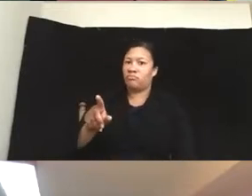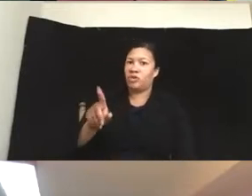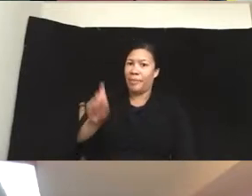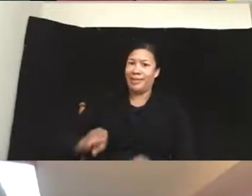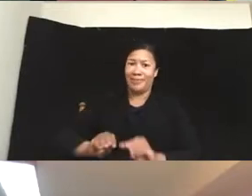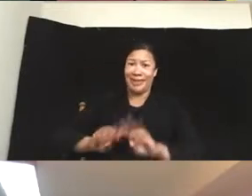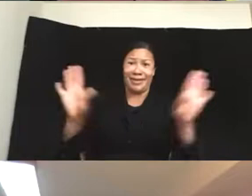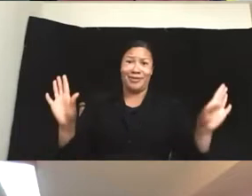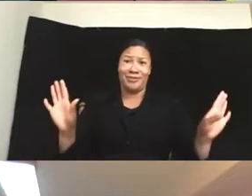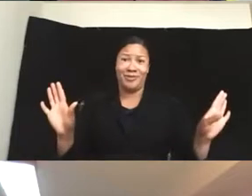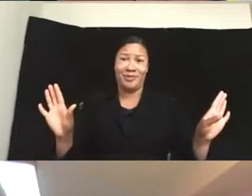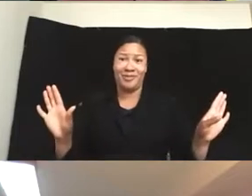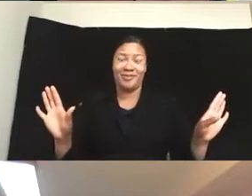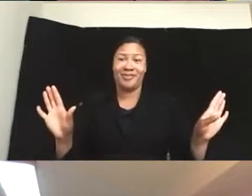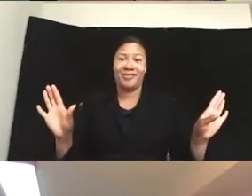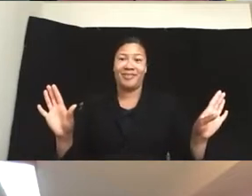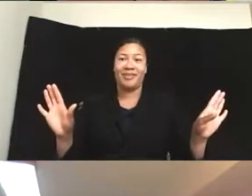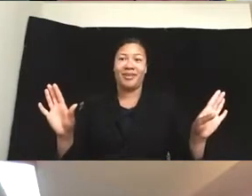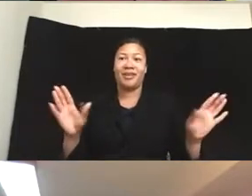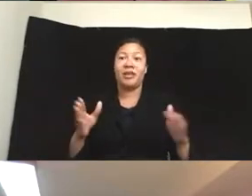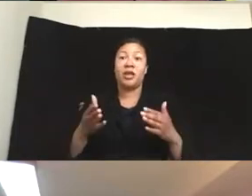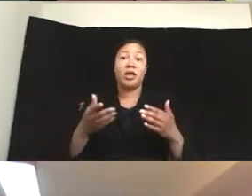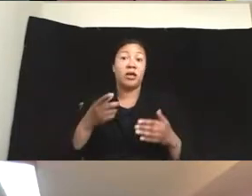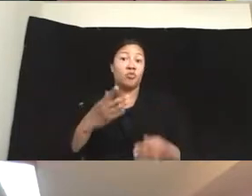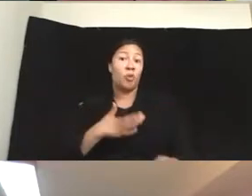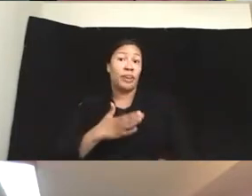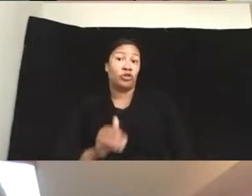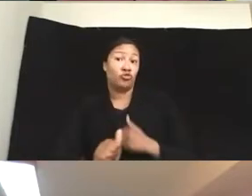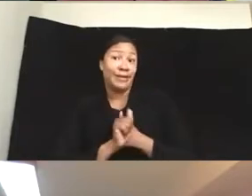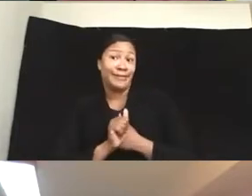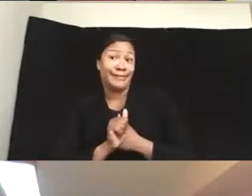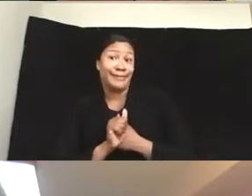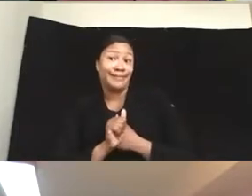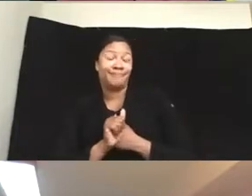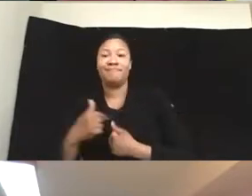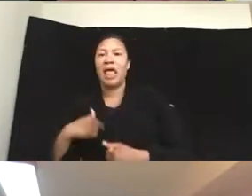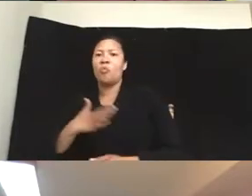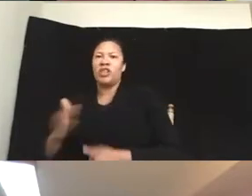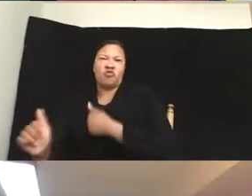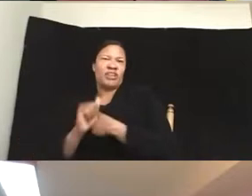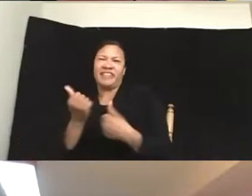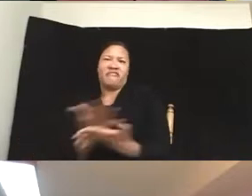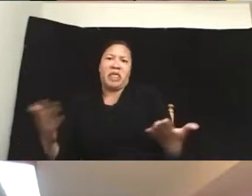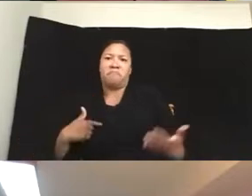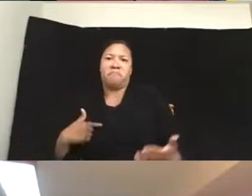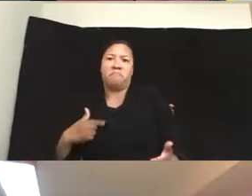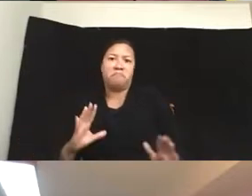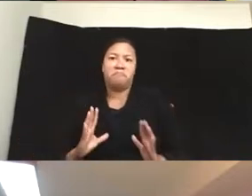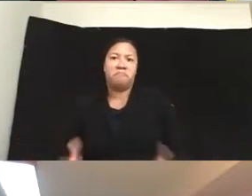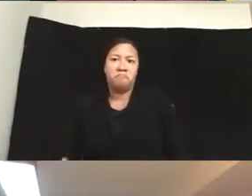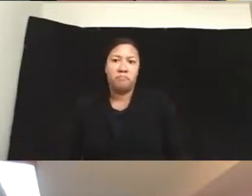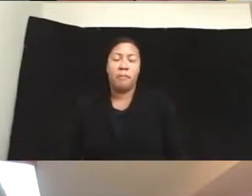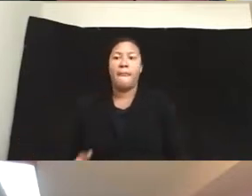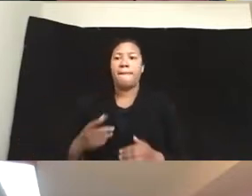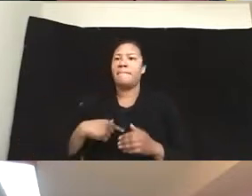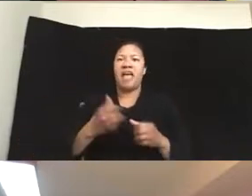willing to put at risk. I am willing to put everything at risk for a number of reasons. And, you know, if